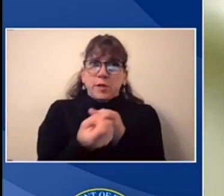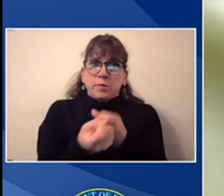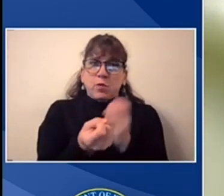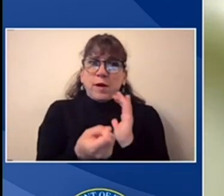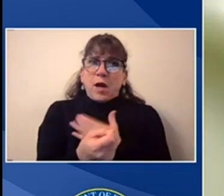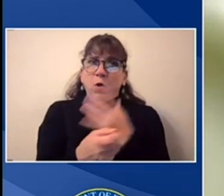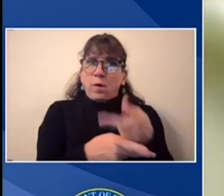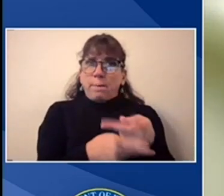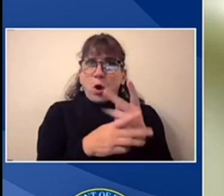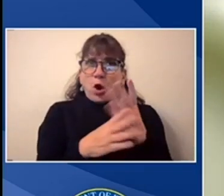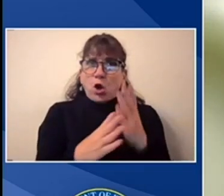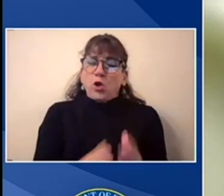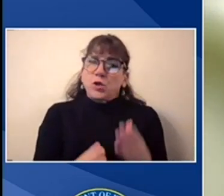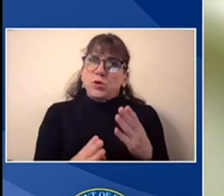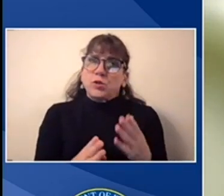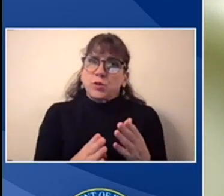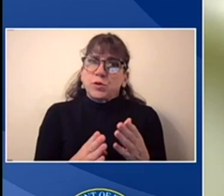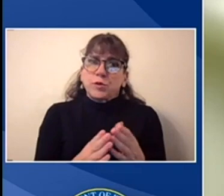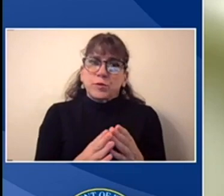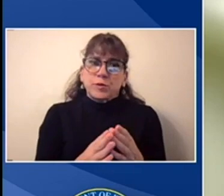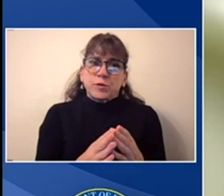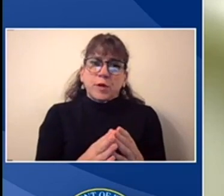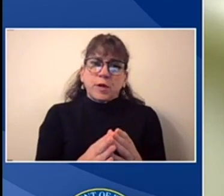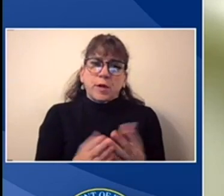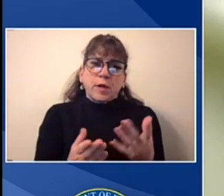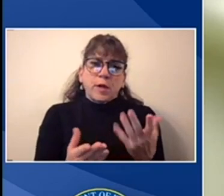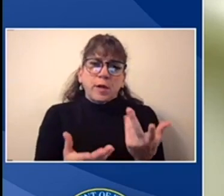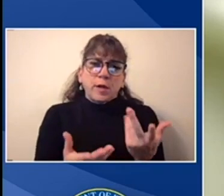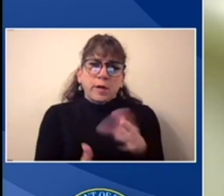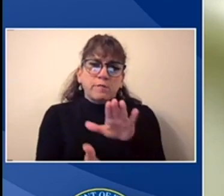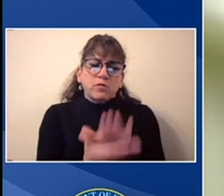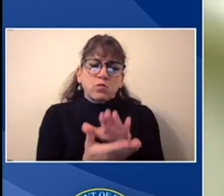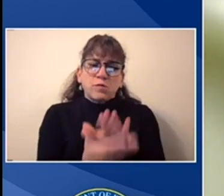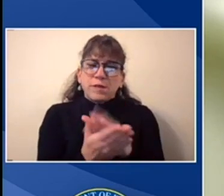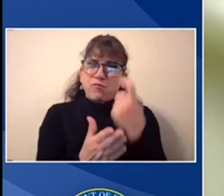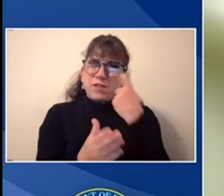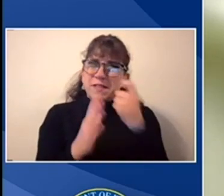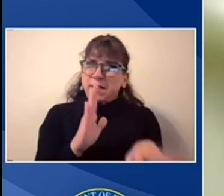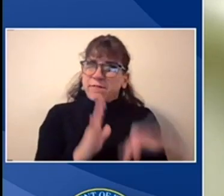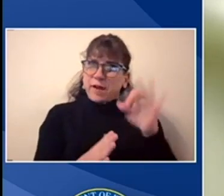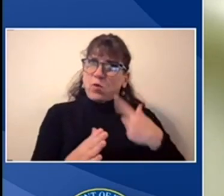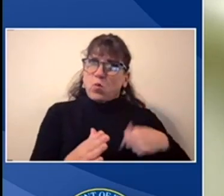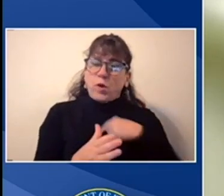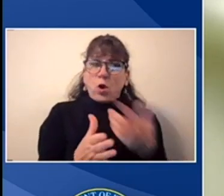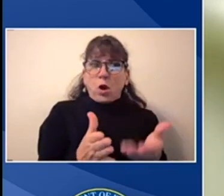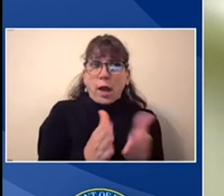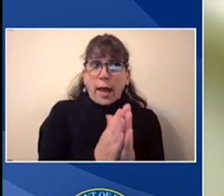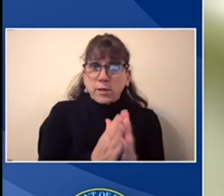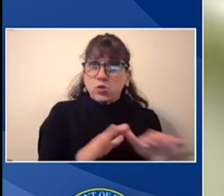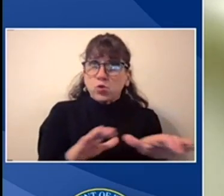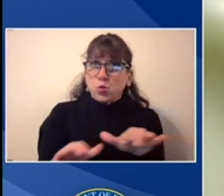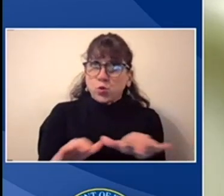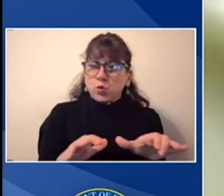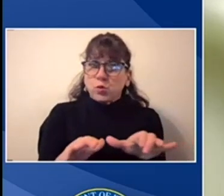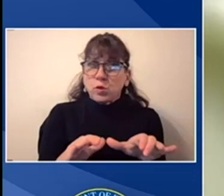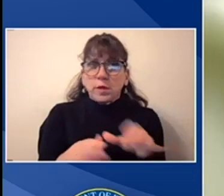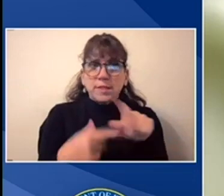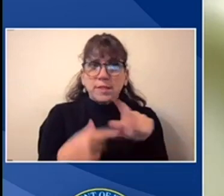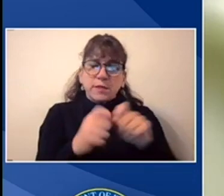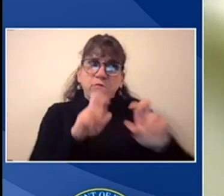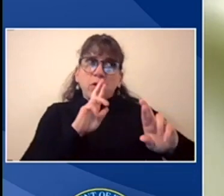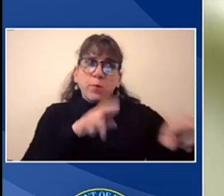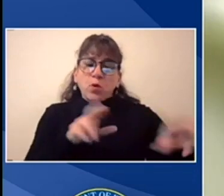borrowers, as we as schools have found in recent weeks, we are being asked to do certain reporting